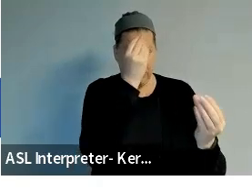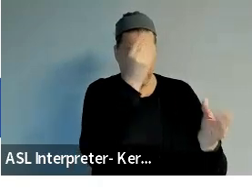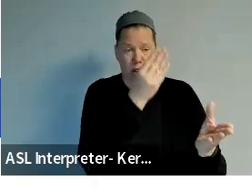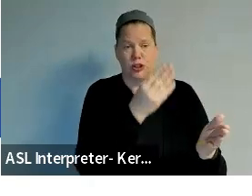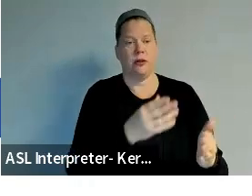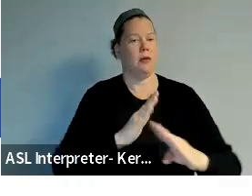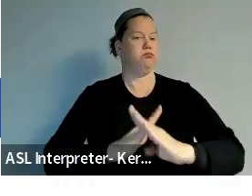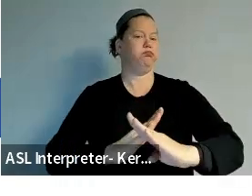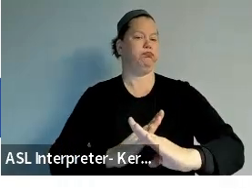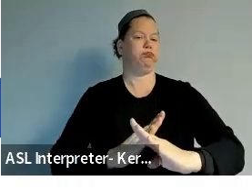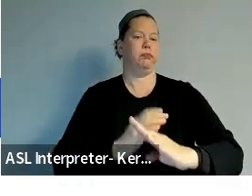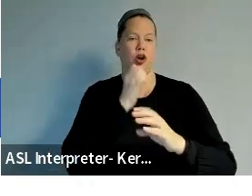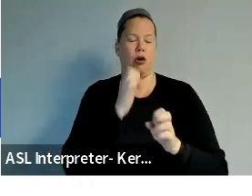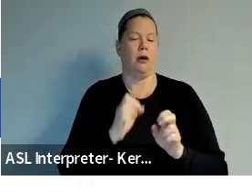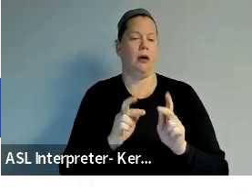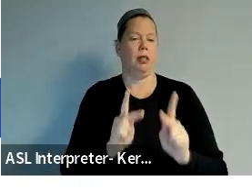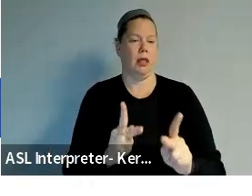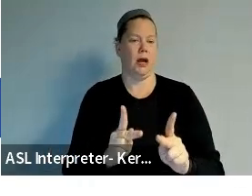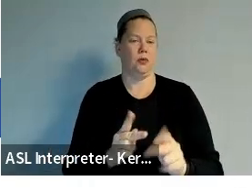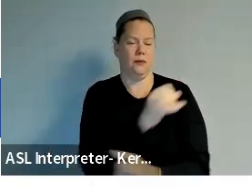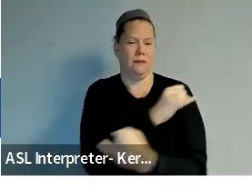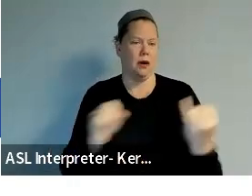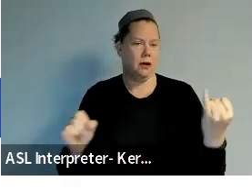these prompts.